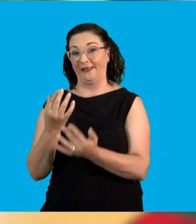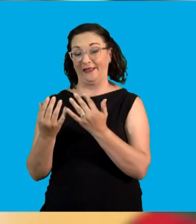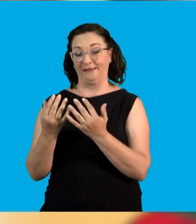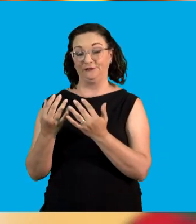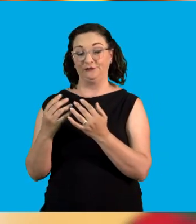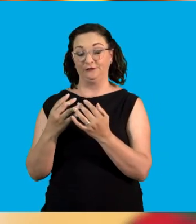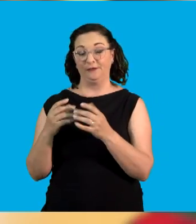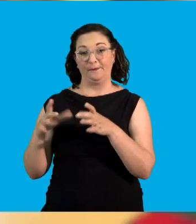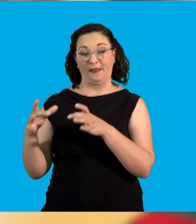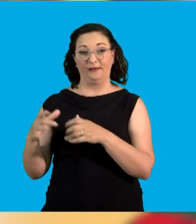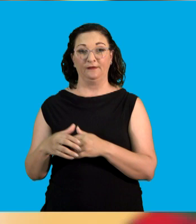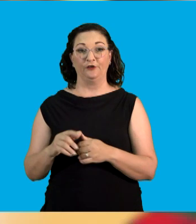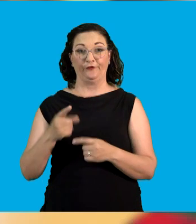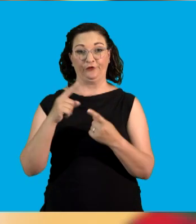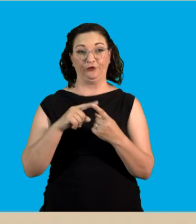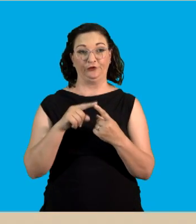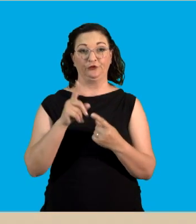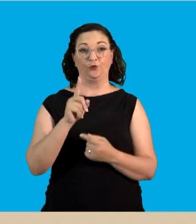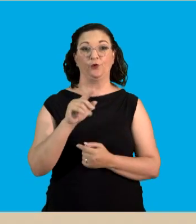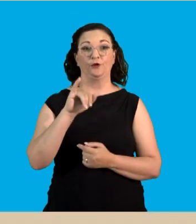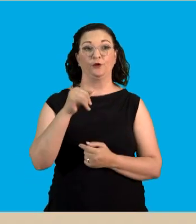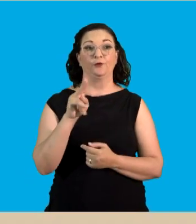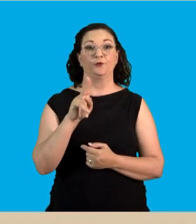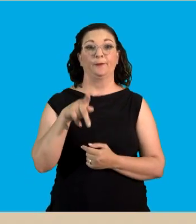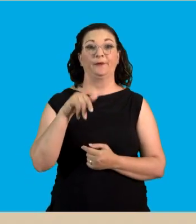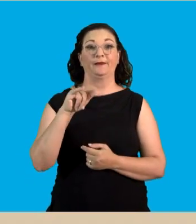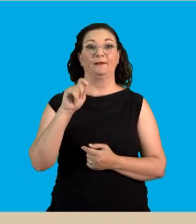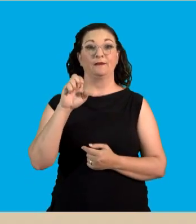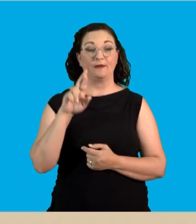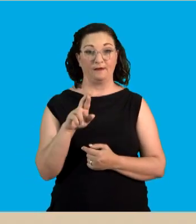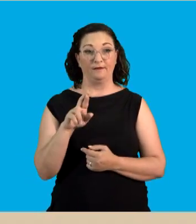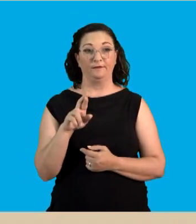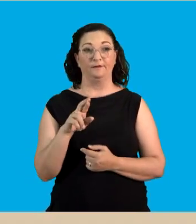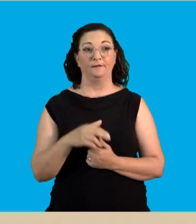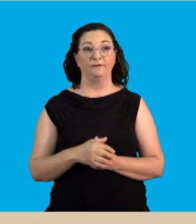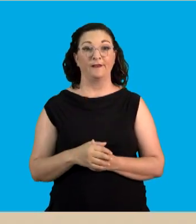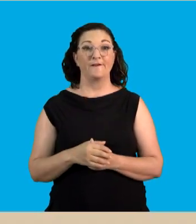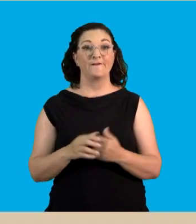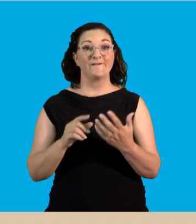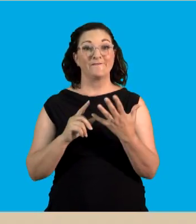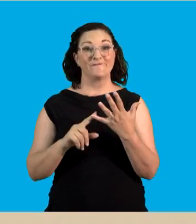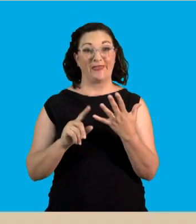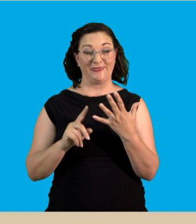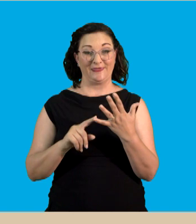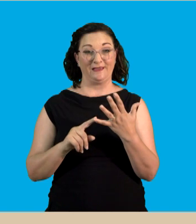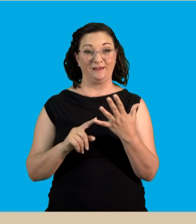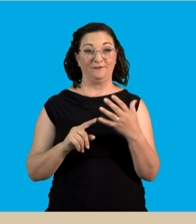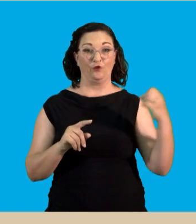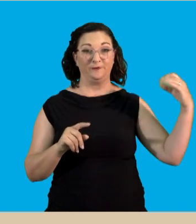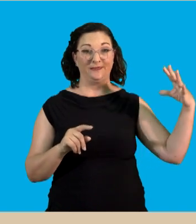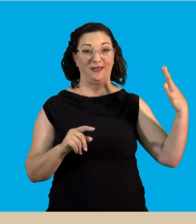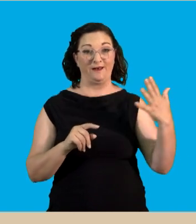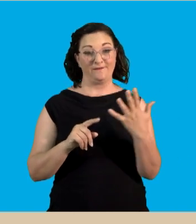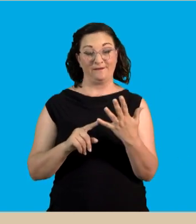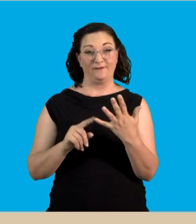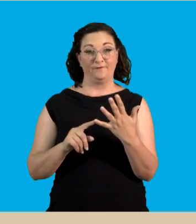gaseous planets, where the first one, which is Jupiter. But remember that Jupiter is the fifth planet